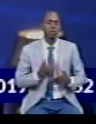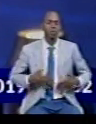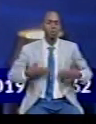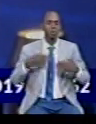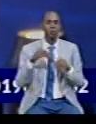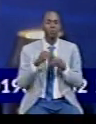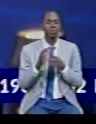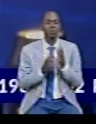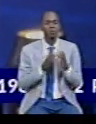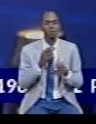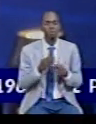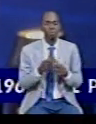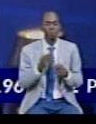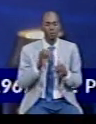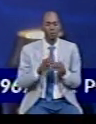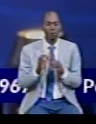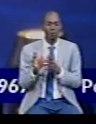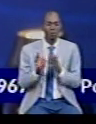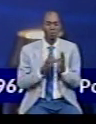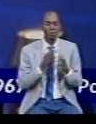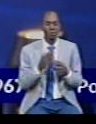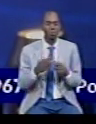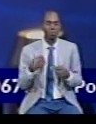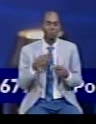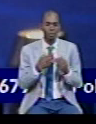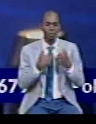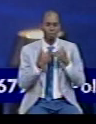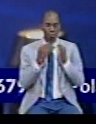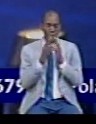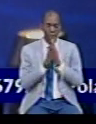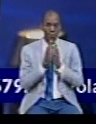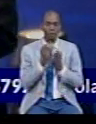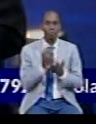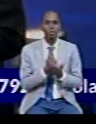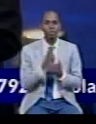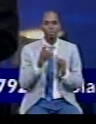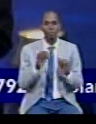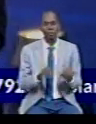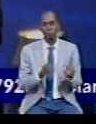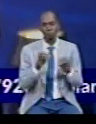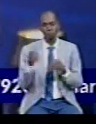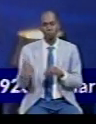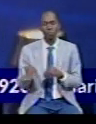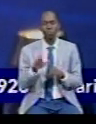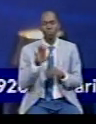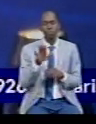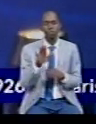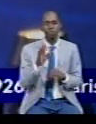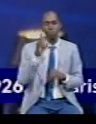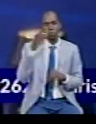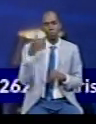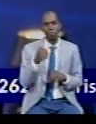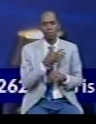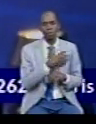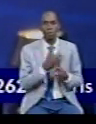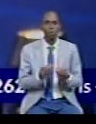in Jesus' name we are prayed. Please, you can drop into the bag that our leaders are passing across.